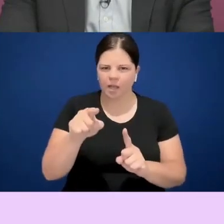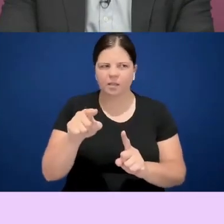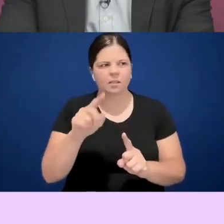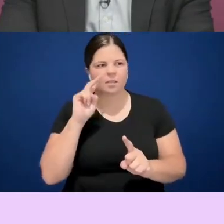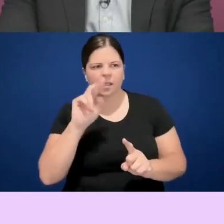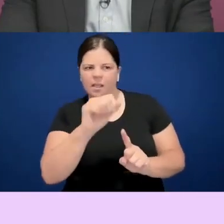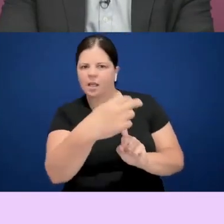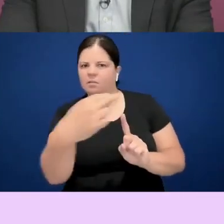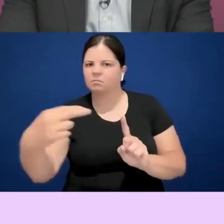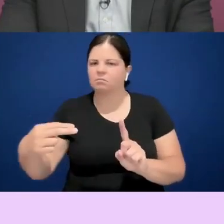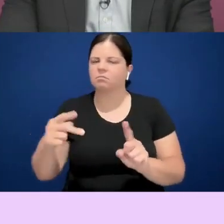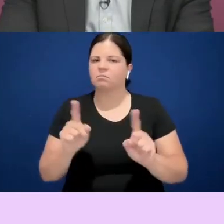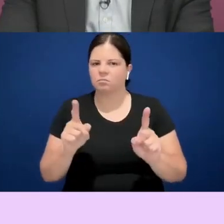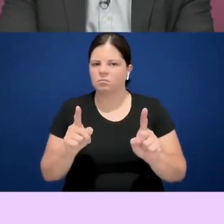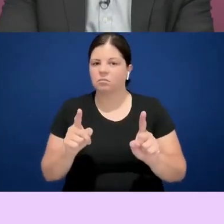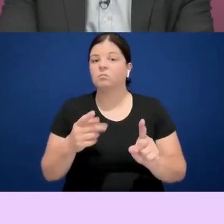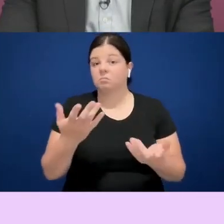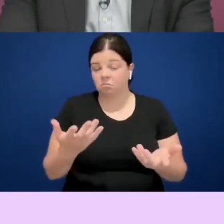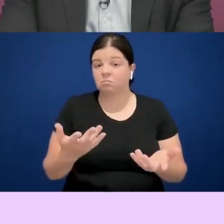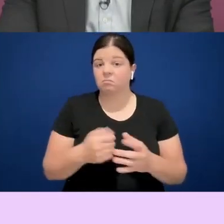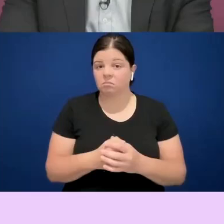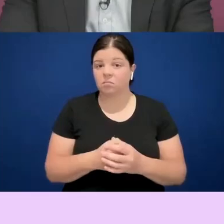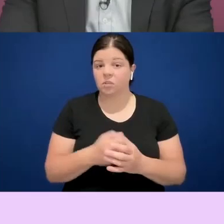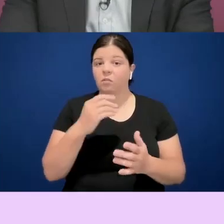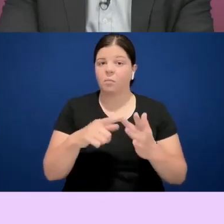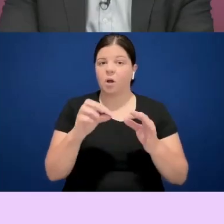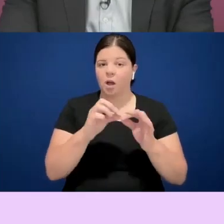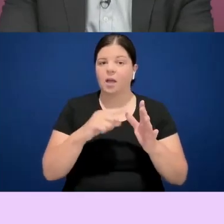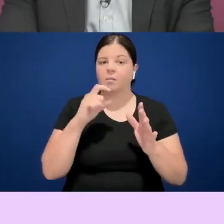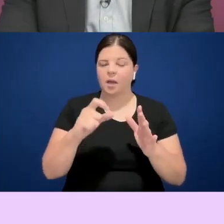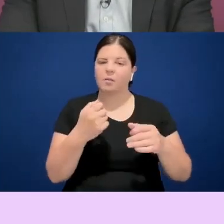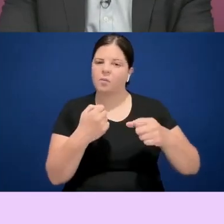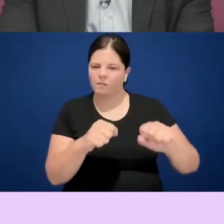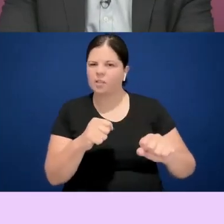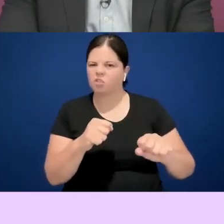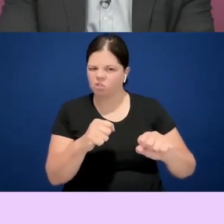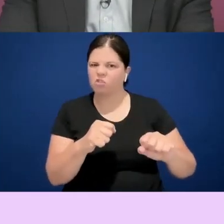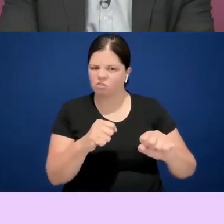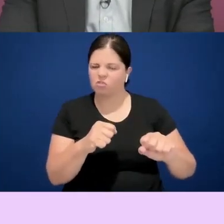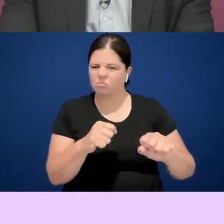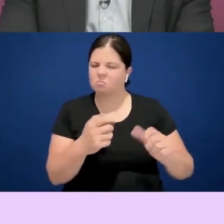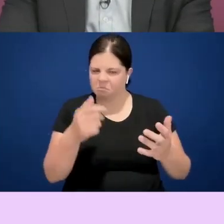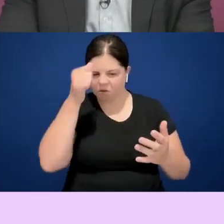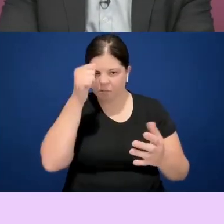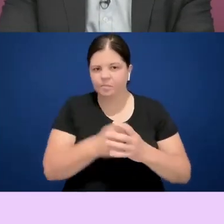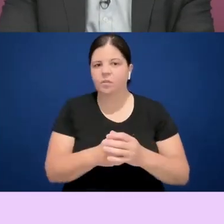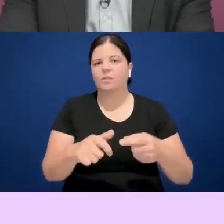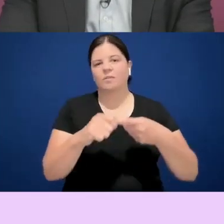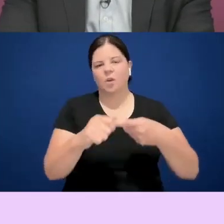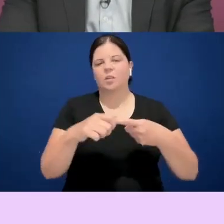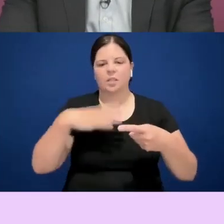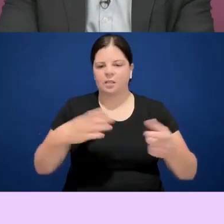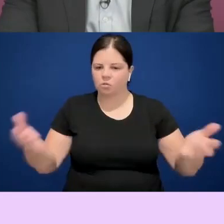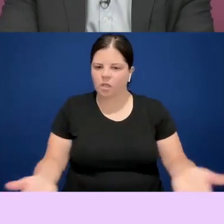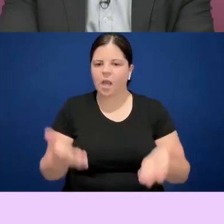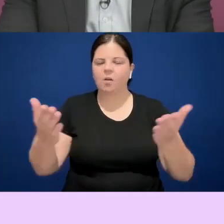these focus areas are derived from the survey and IBAC's prevention material. The first is to build on the speak up culture